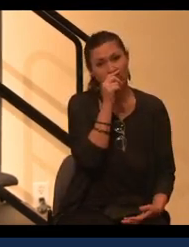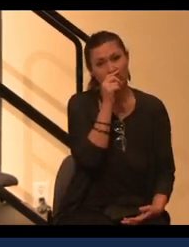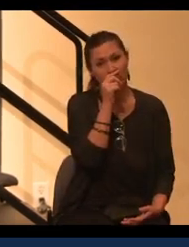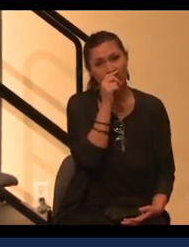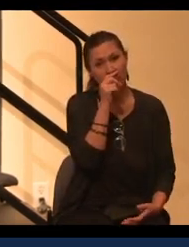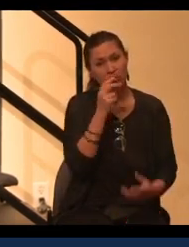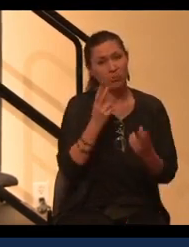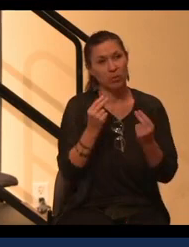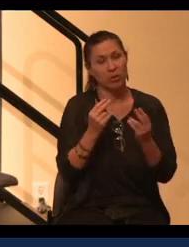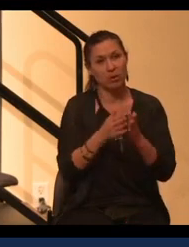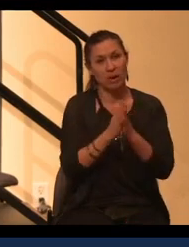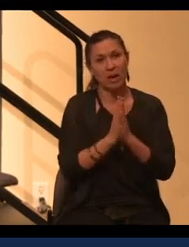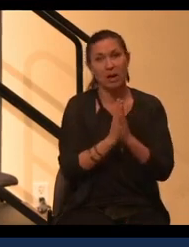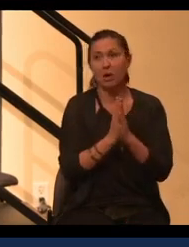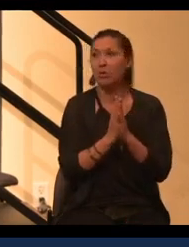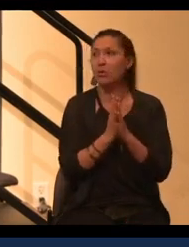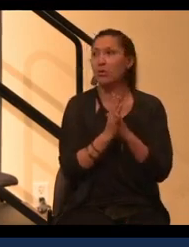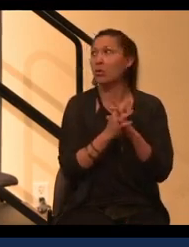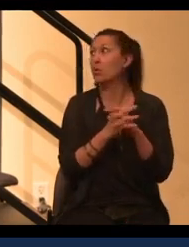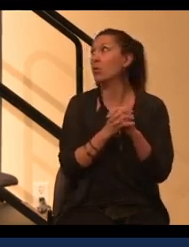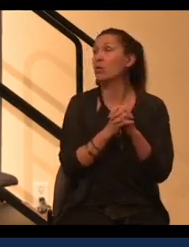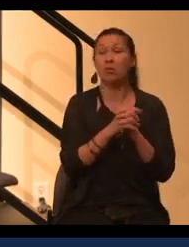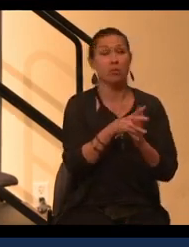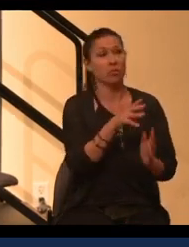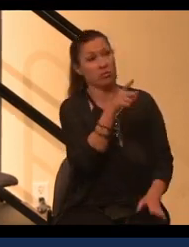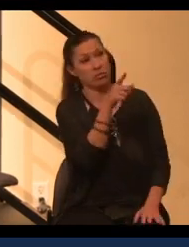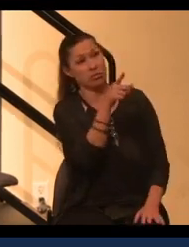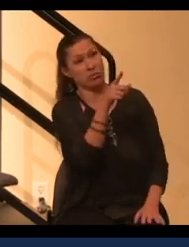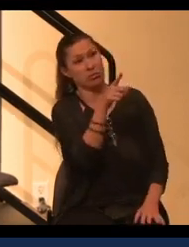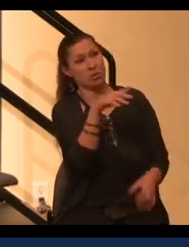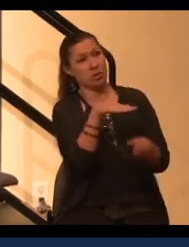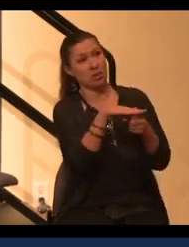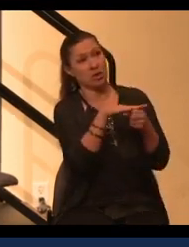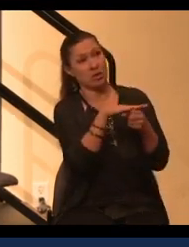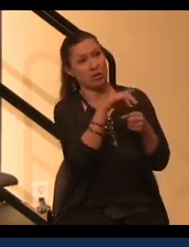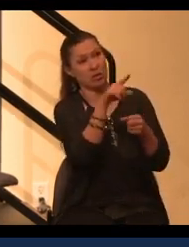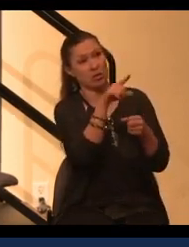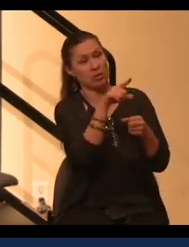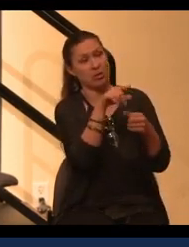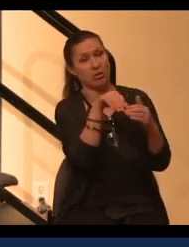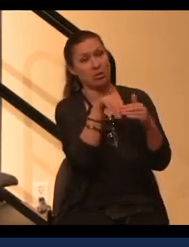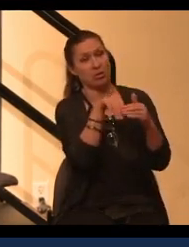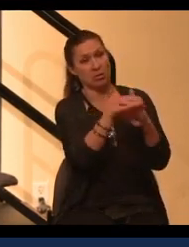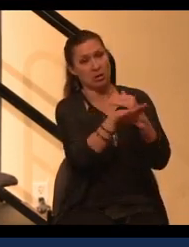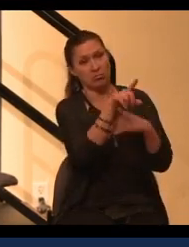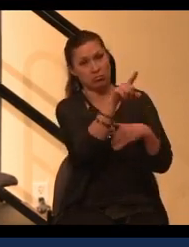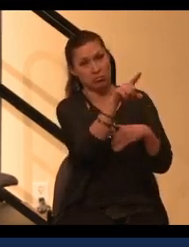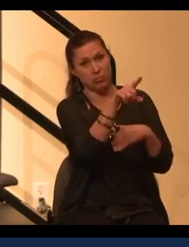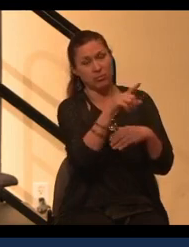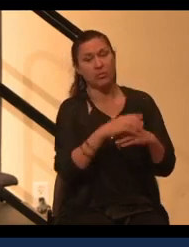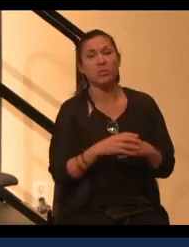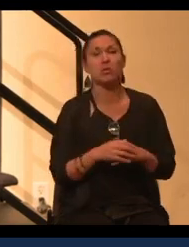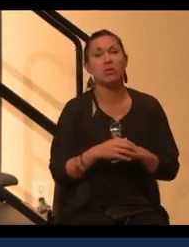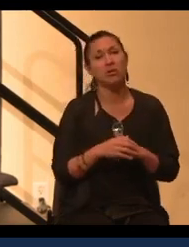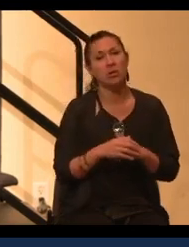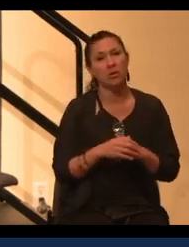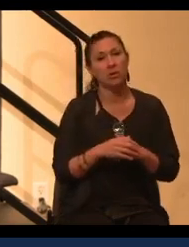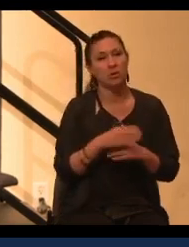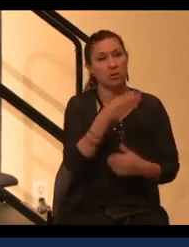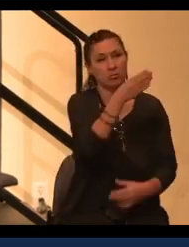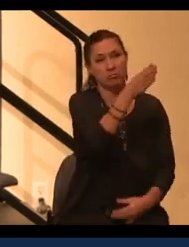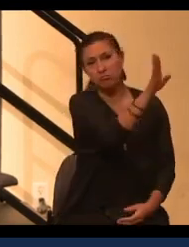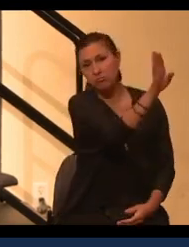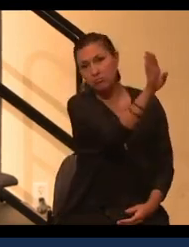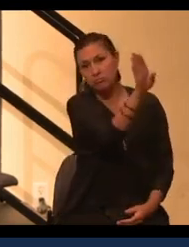folks is that you'll enter through that large entryway where you came in from check-in, and then you basically turn